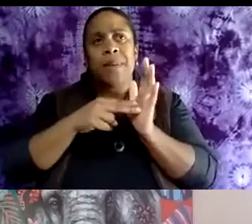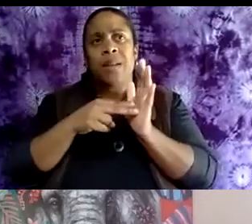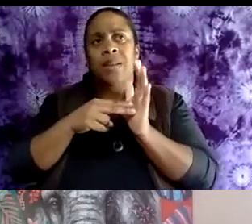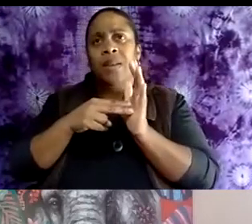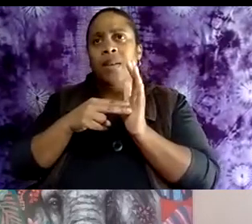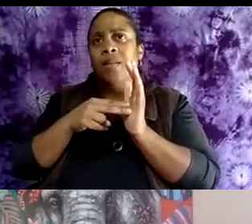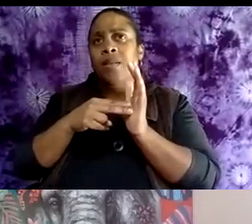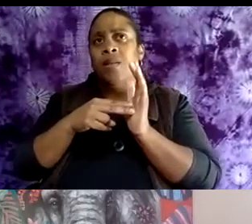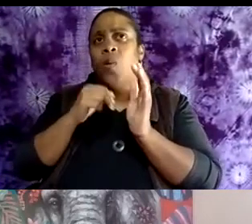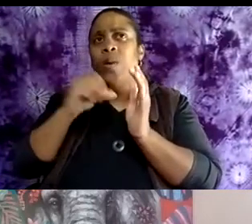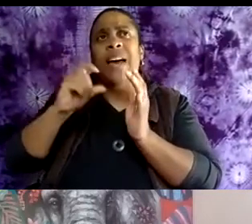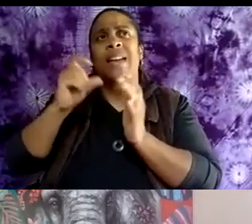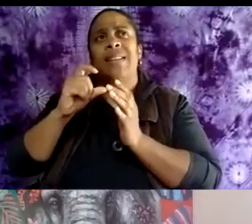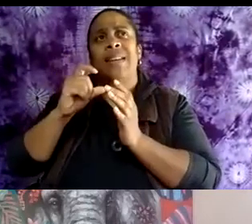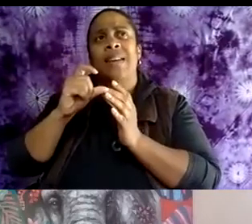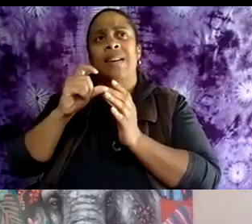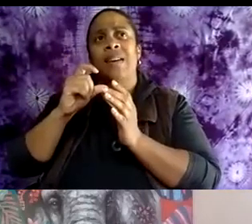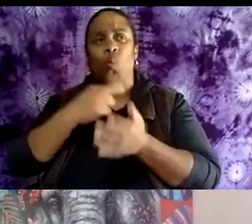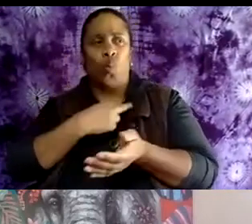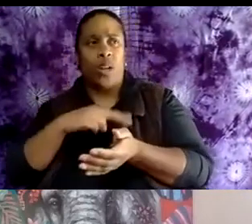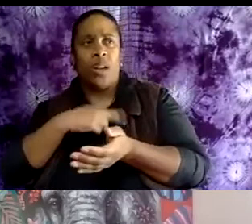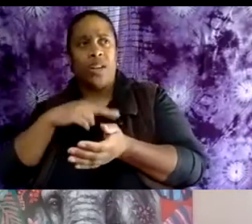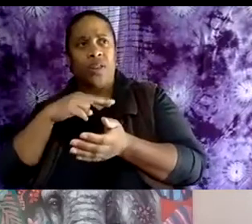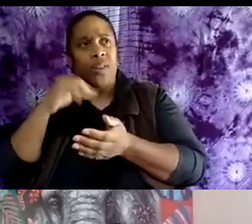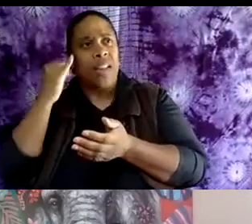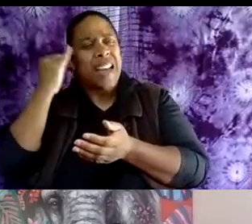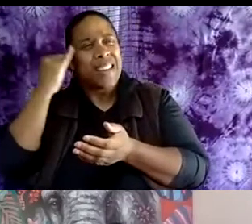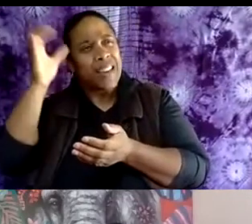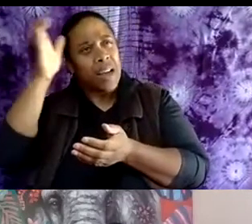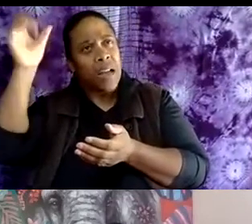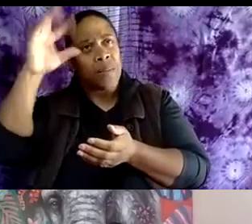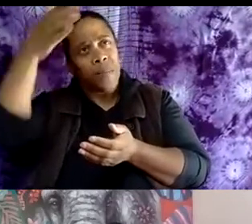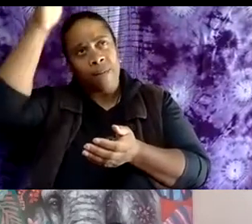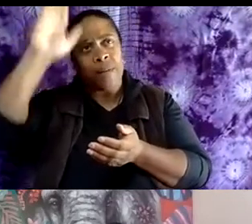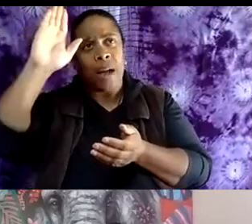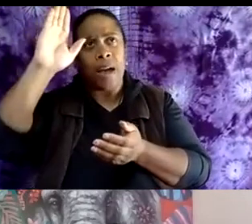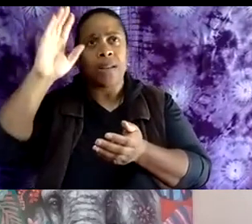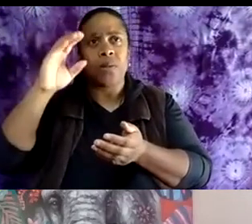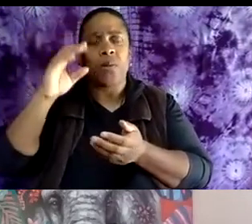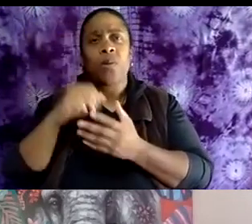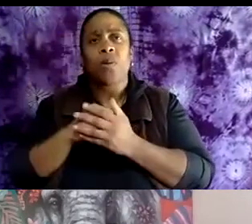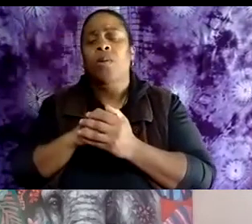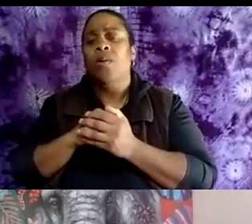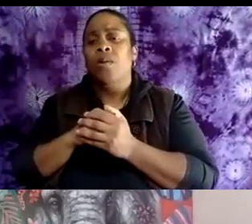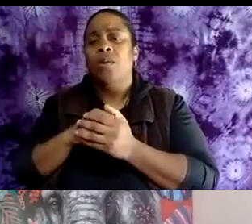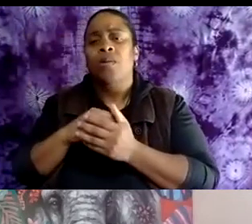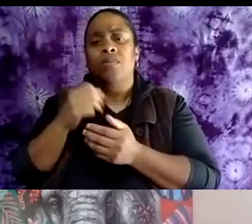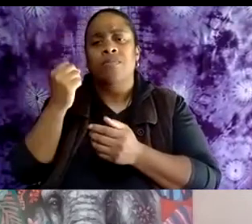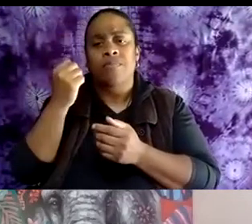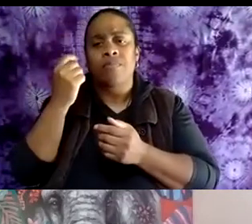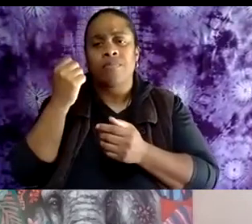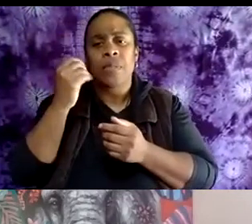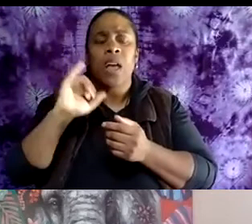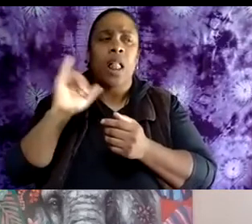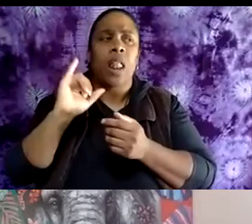pronounced, and this is what I'm guessing, may not have to be as pronounced as it is. It's sort of like in the absence of love, love must